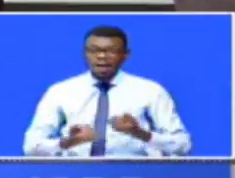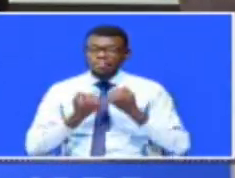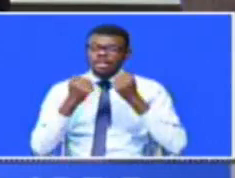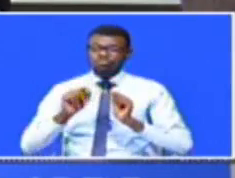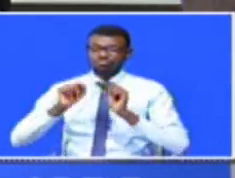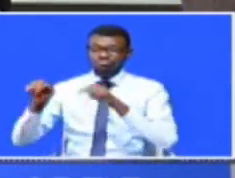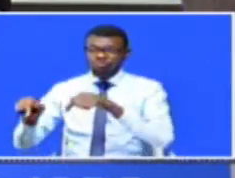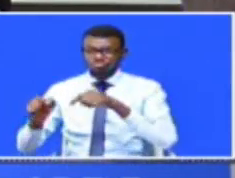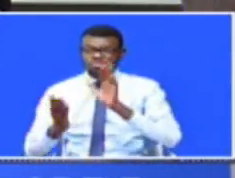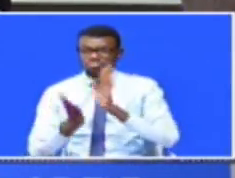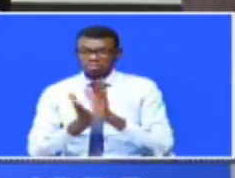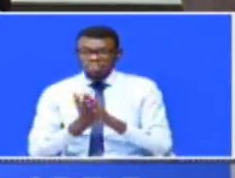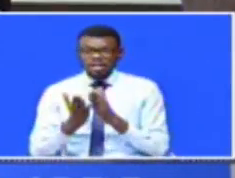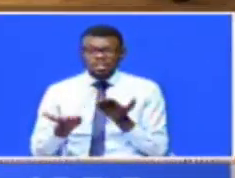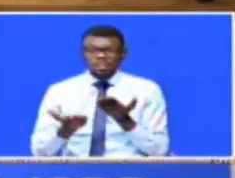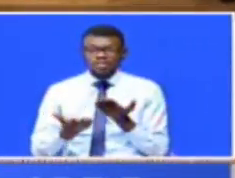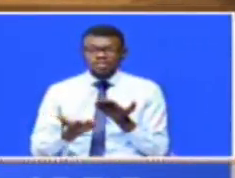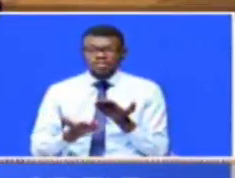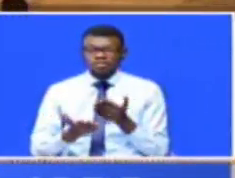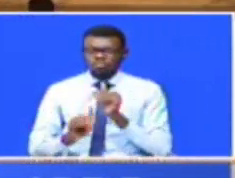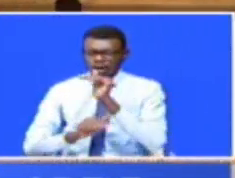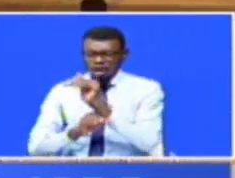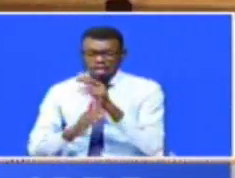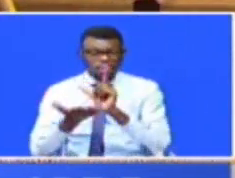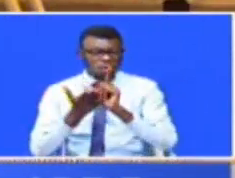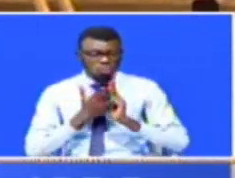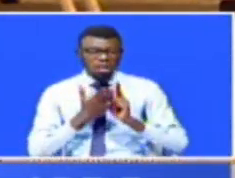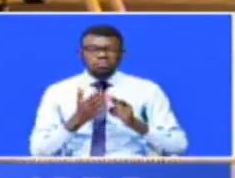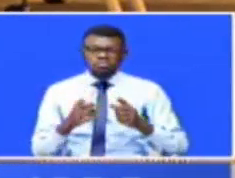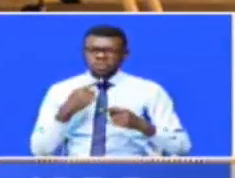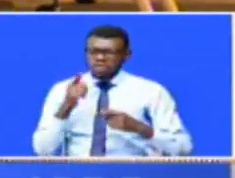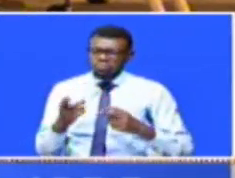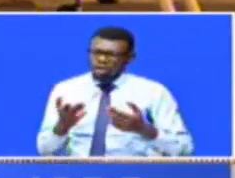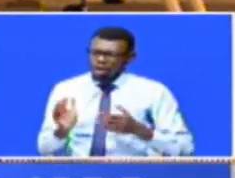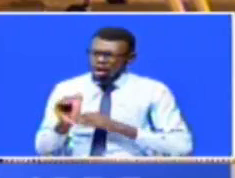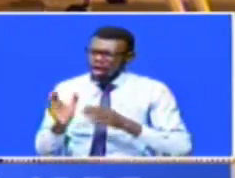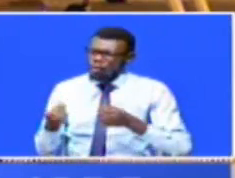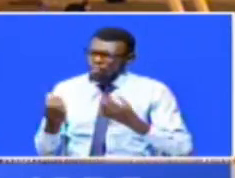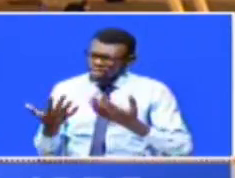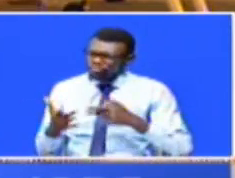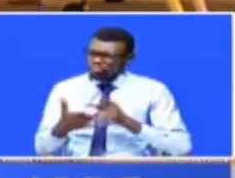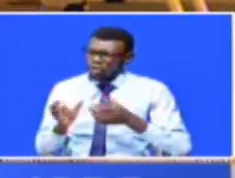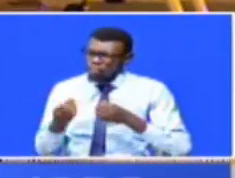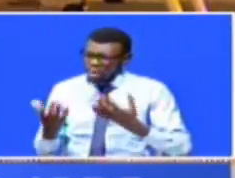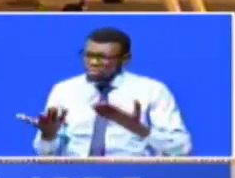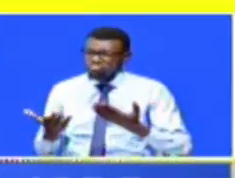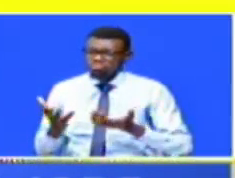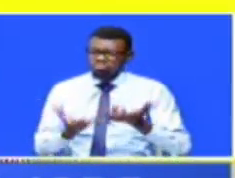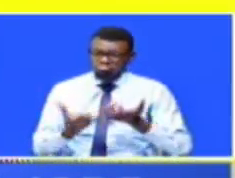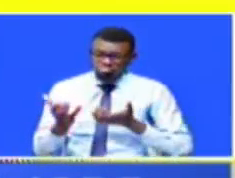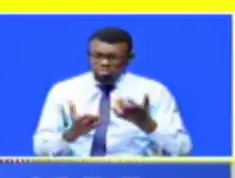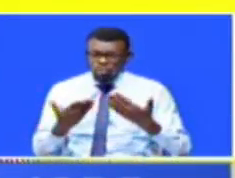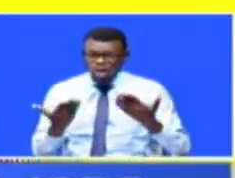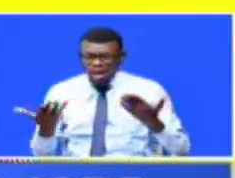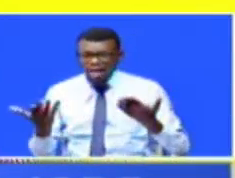today and asked for a loan, and they asked you, okay, how will you repay? Show us your business